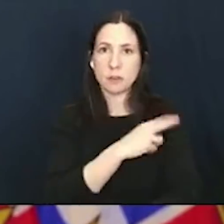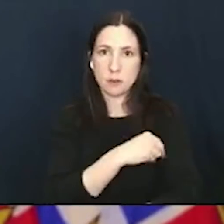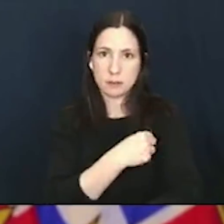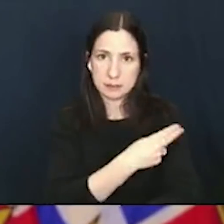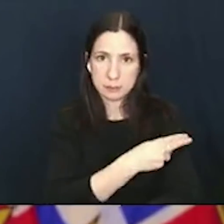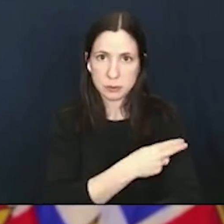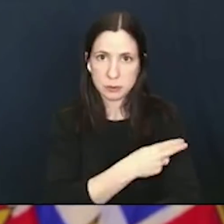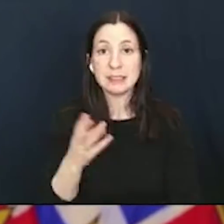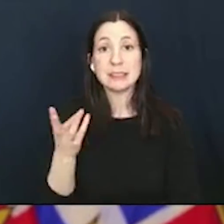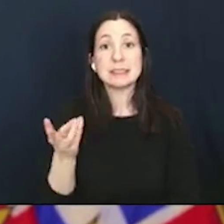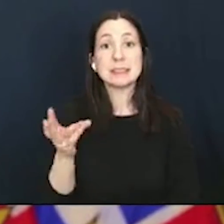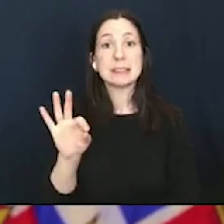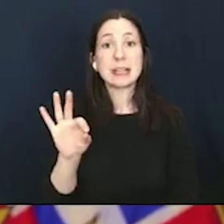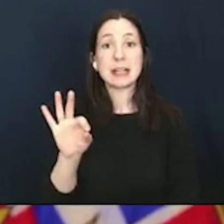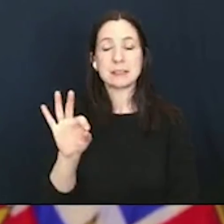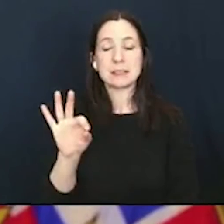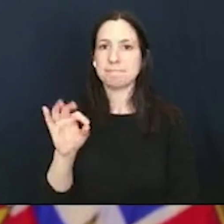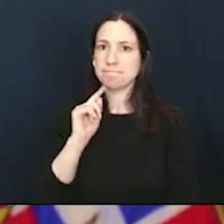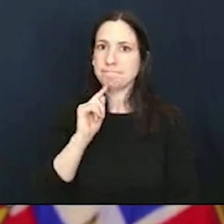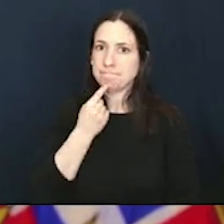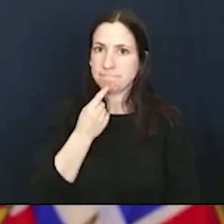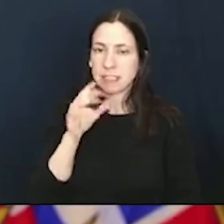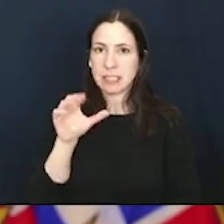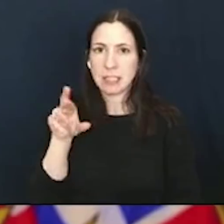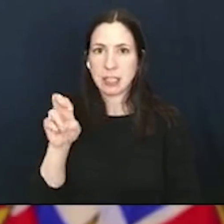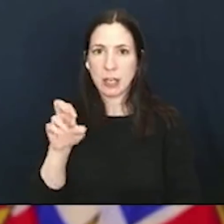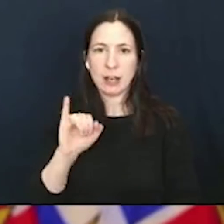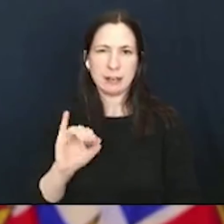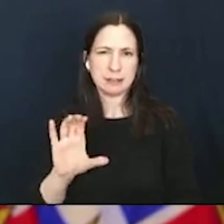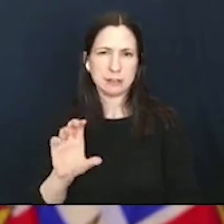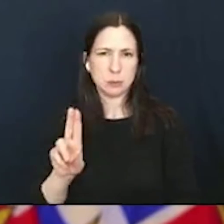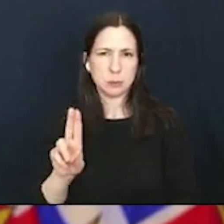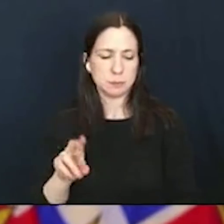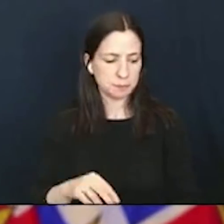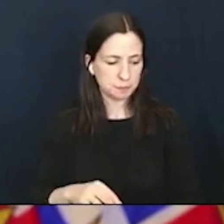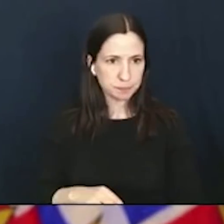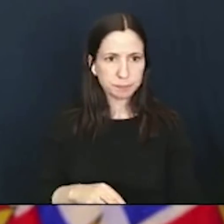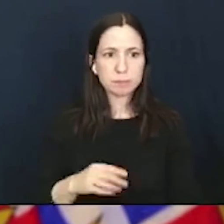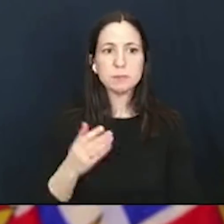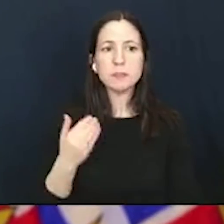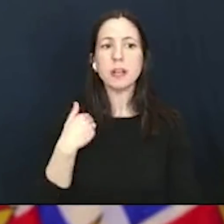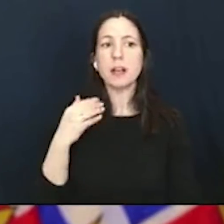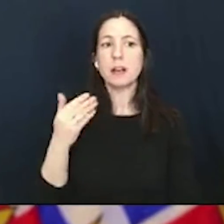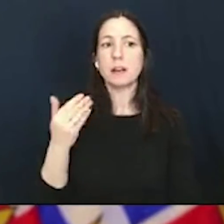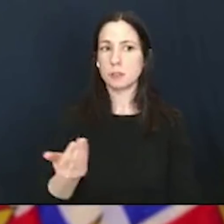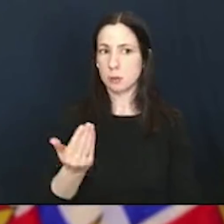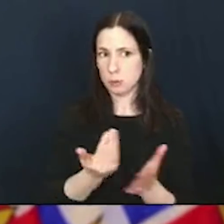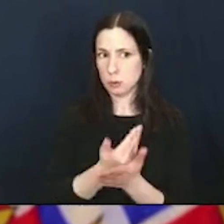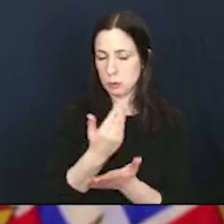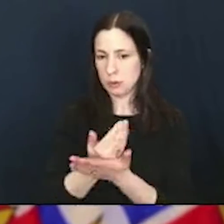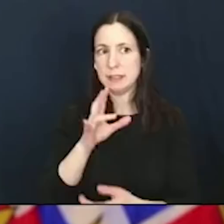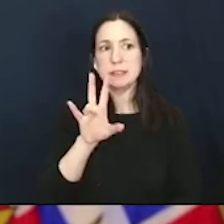in hospital, 69 of whom are in critical care or ICU. We have an additional